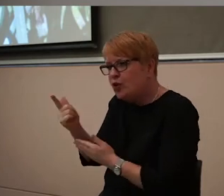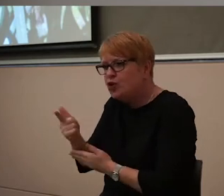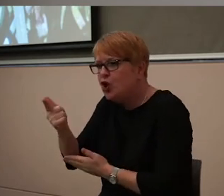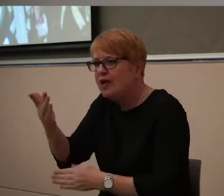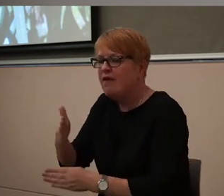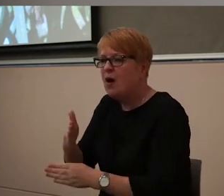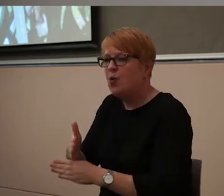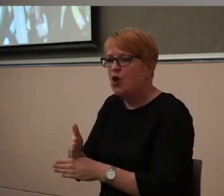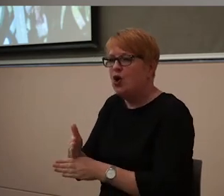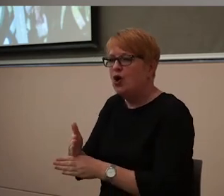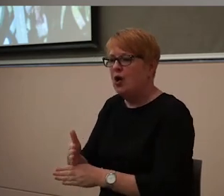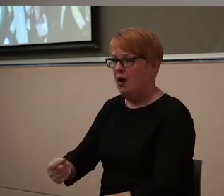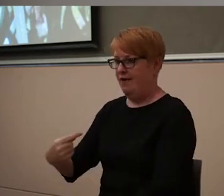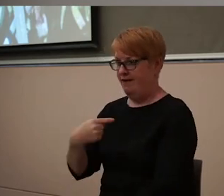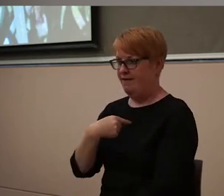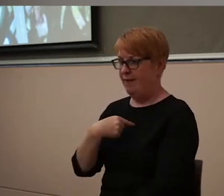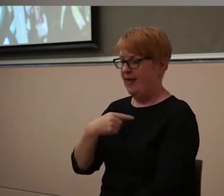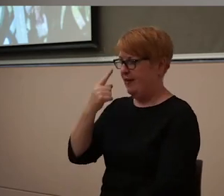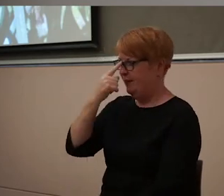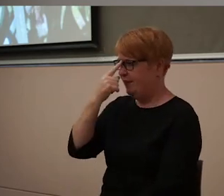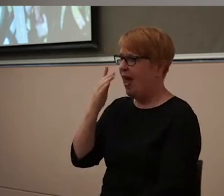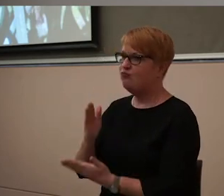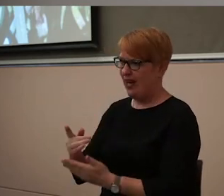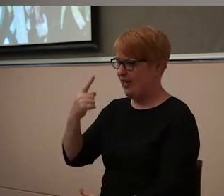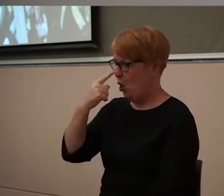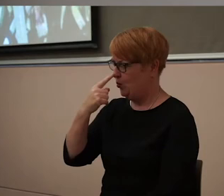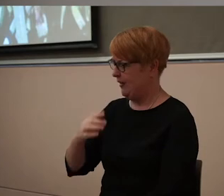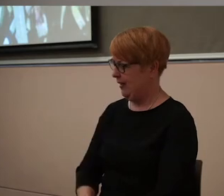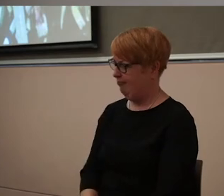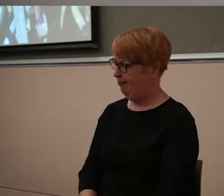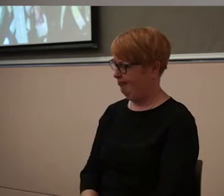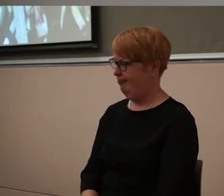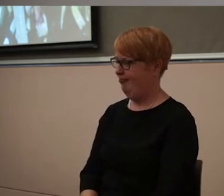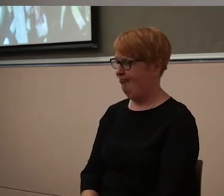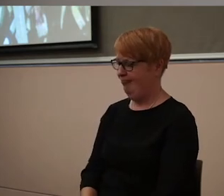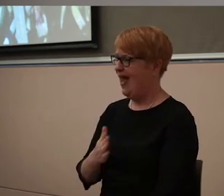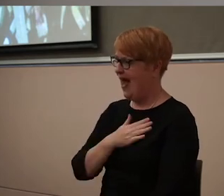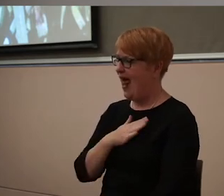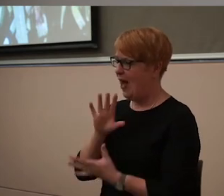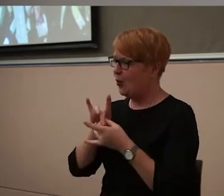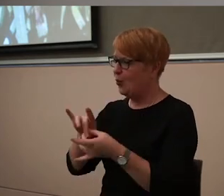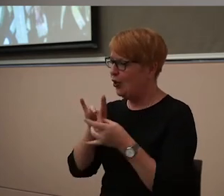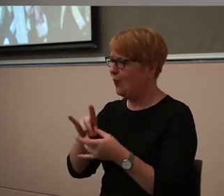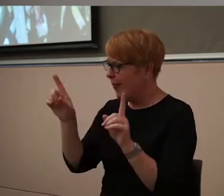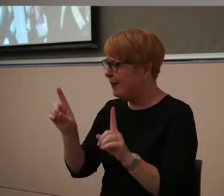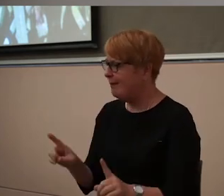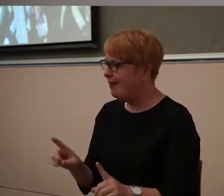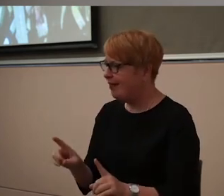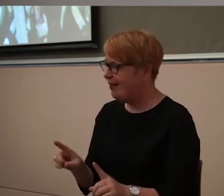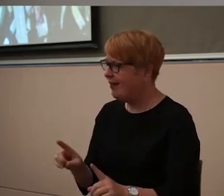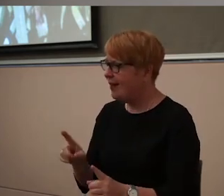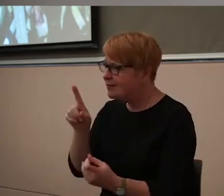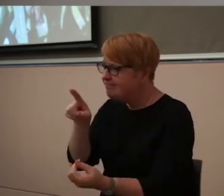and you were telling me about the work, the gatherings that you were holding in these various arts